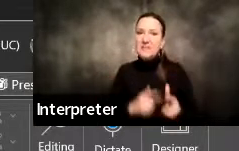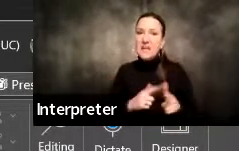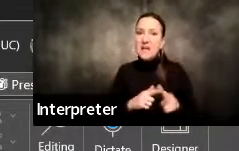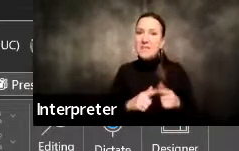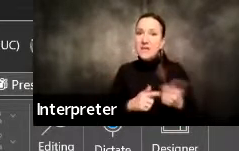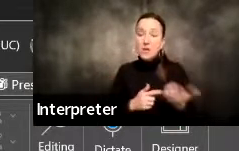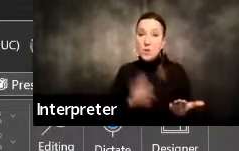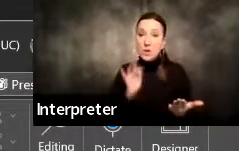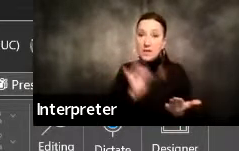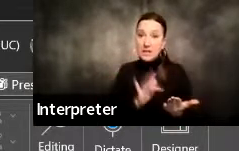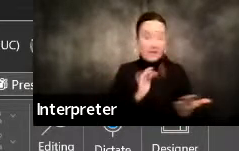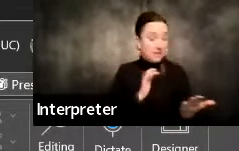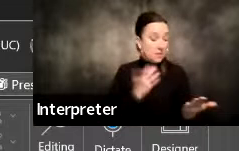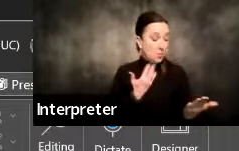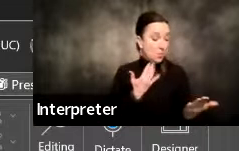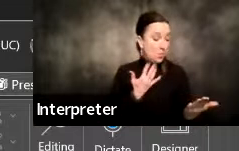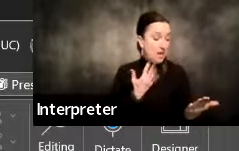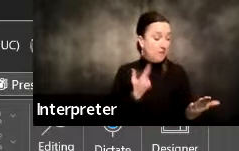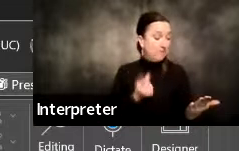further instructions.